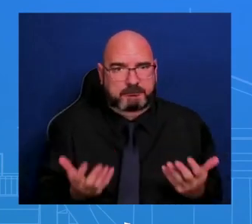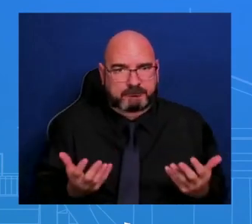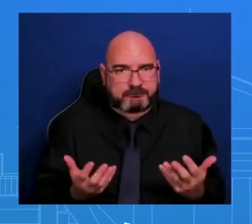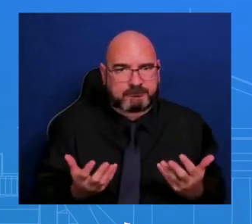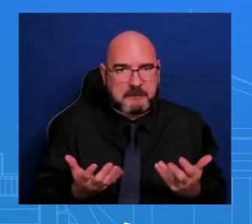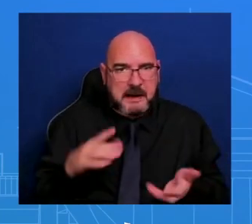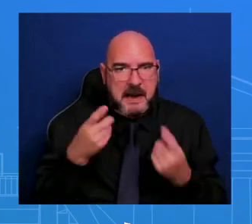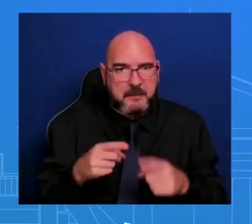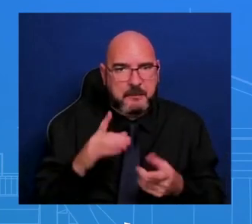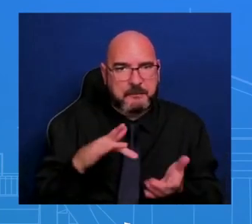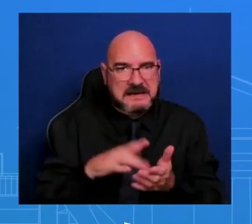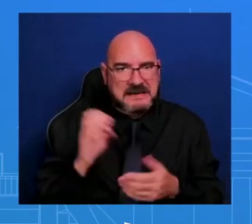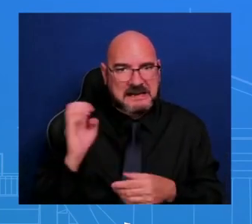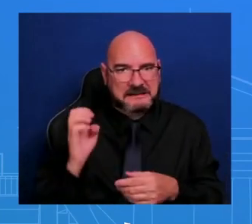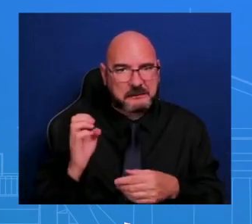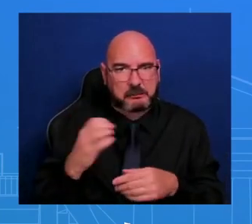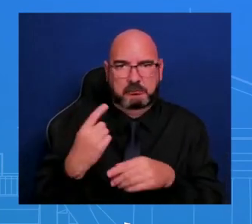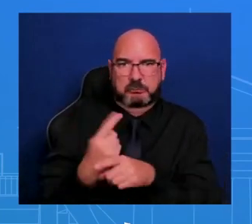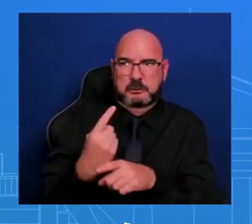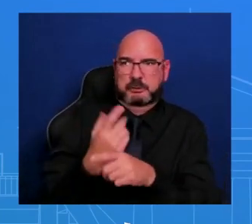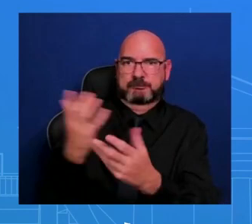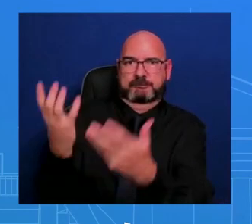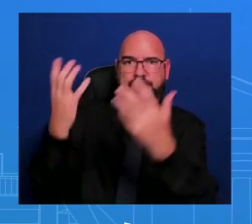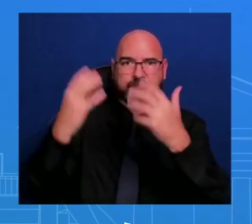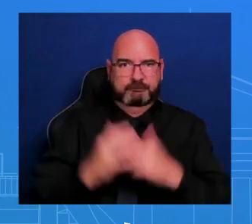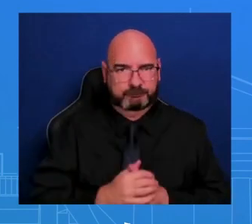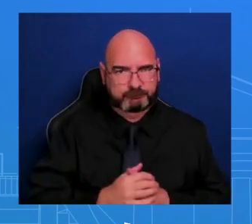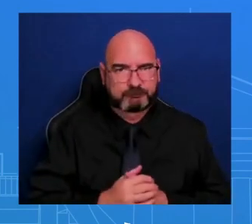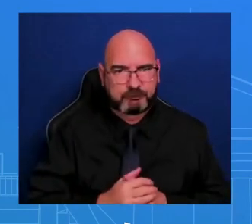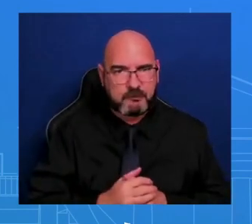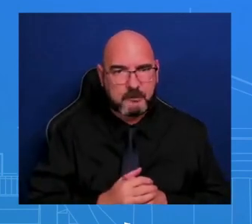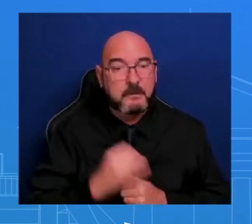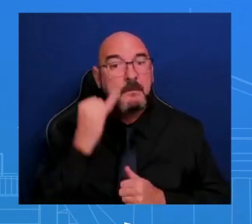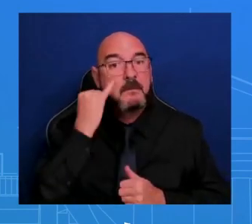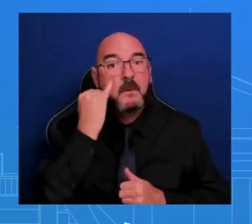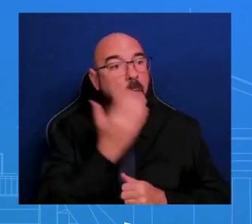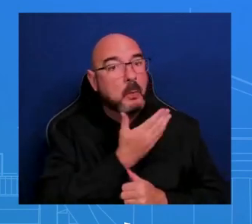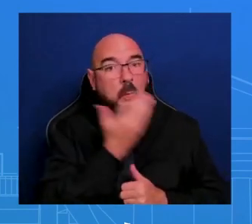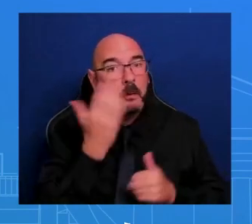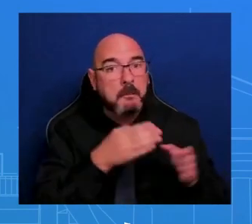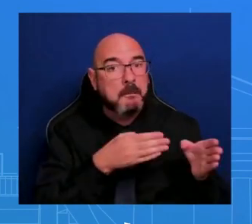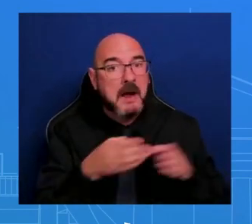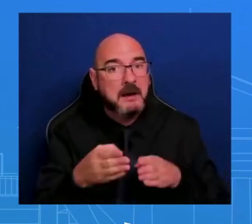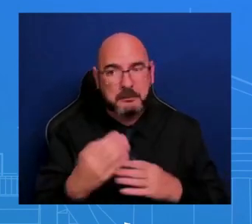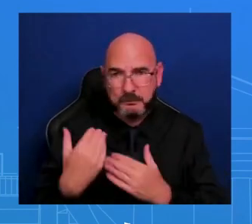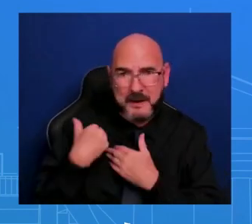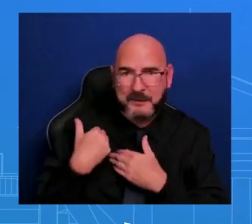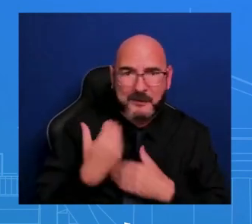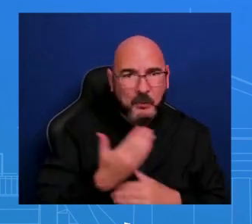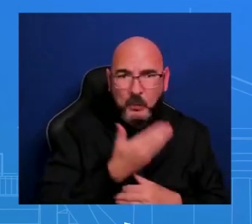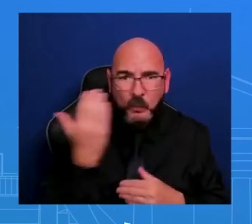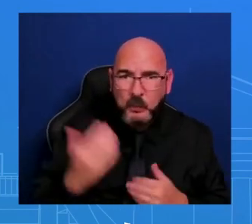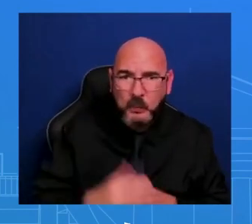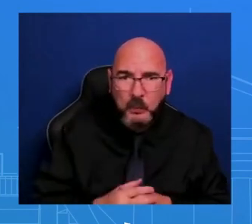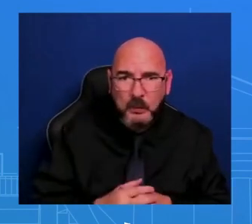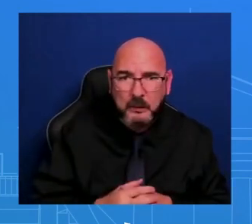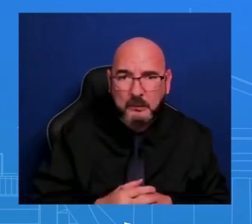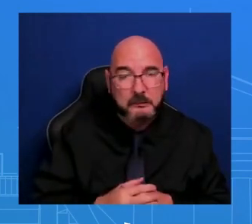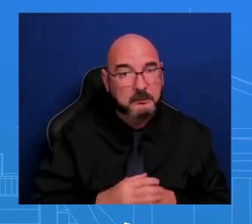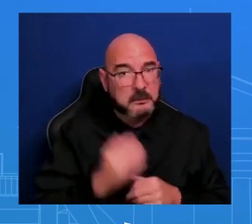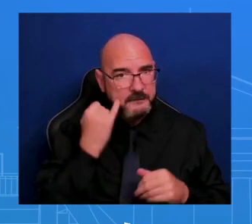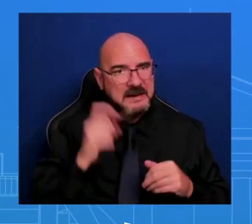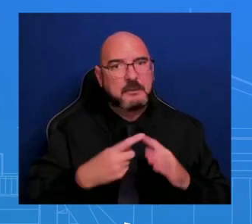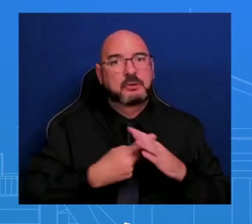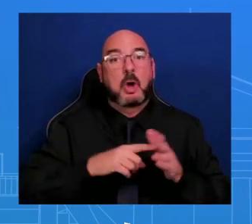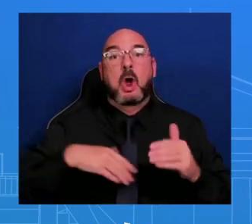irresponsible if we weren't doing some kind of contingency thinking. But we're not at a point of execution right now, and there are still